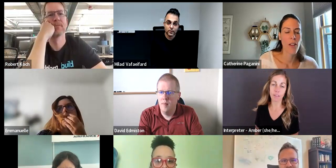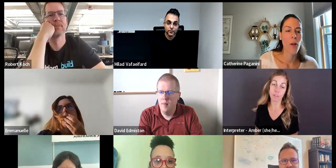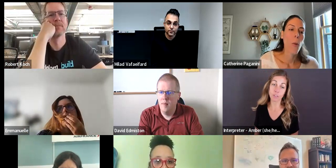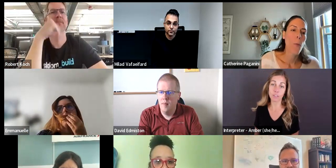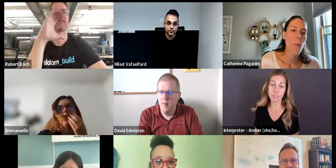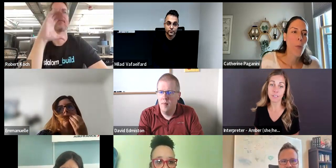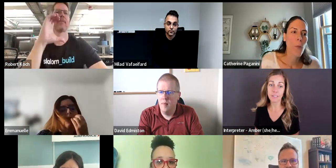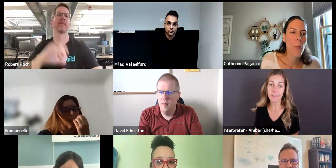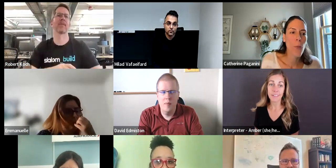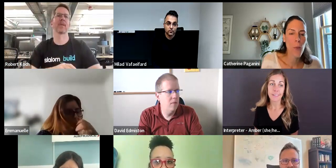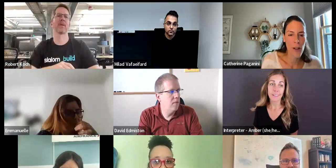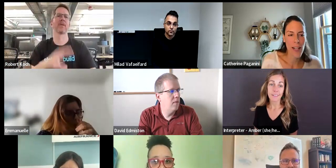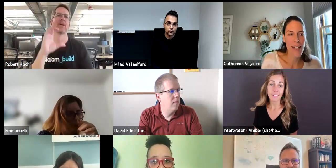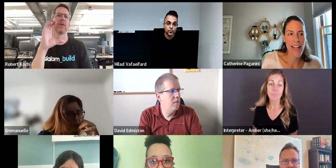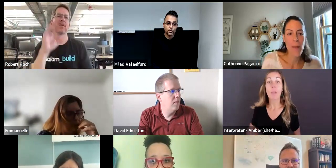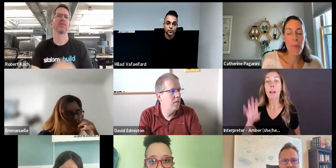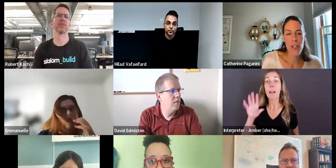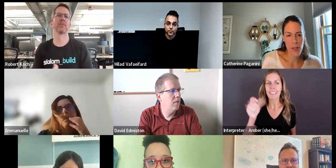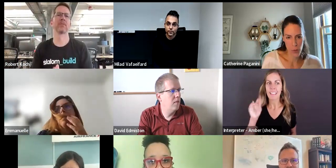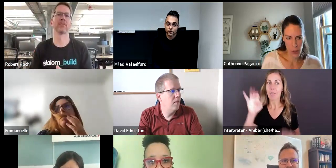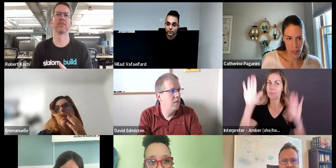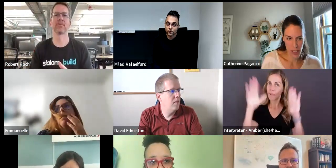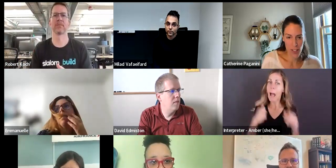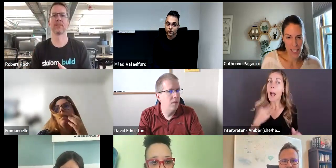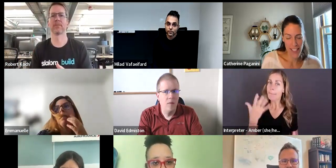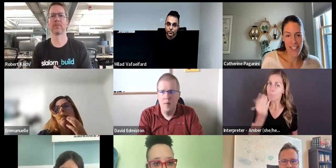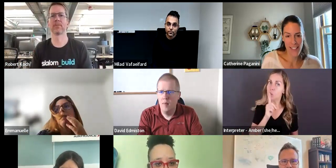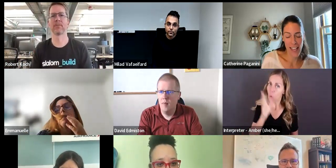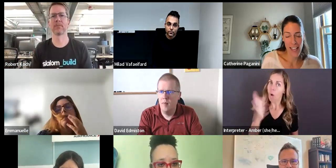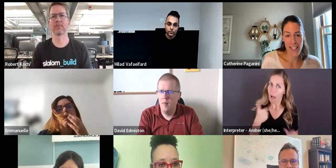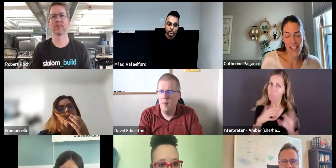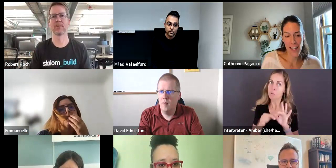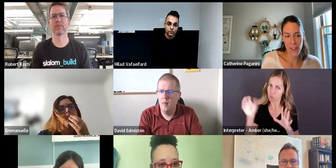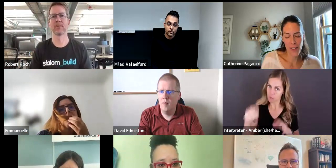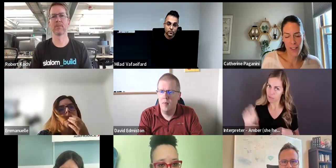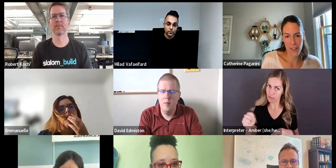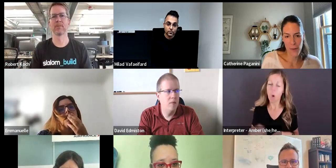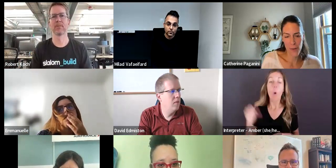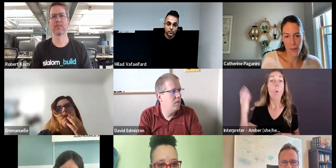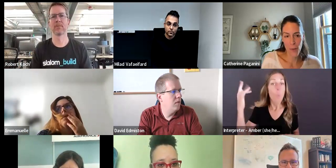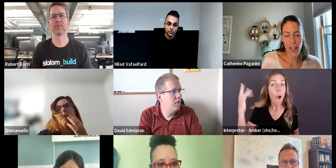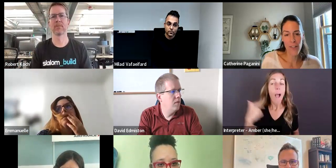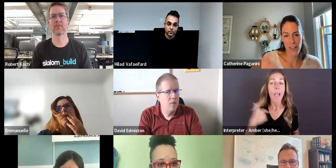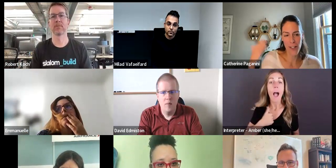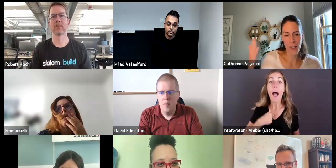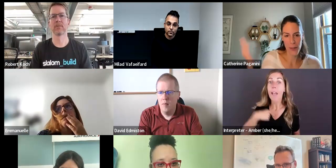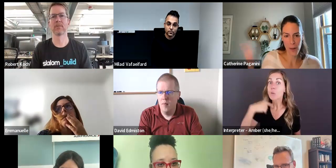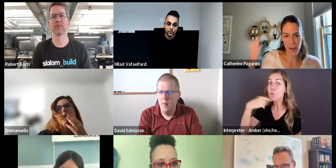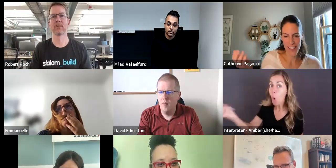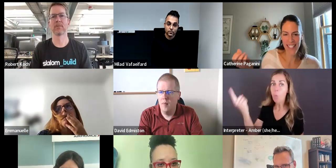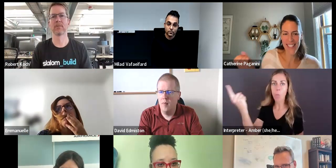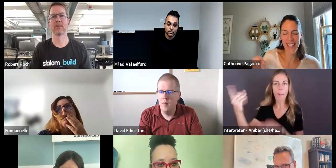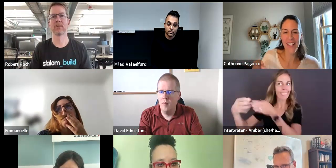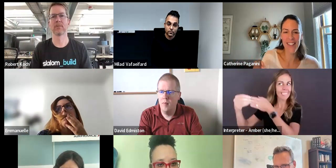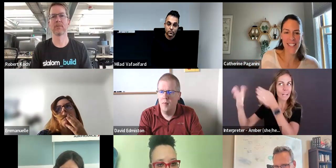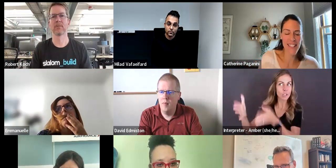Rob's like, they should. Well, I'm pretty sure there will be, because I did tell one of the leadership of